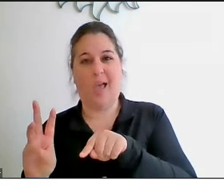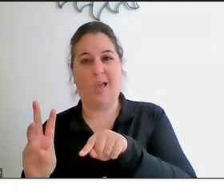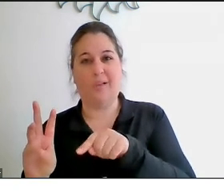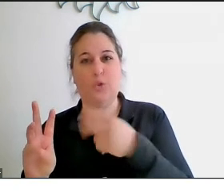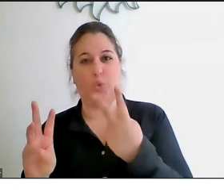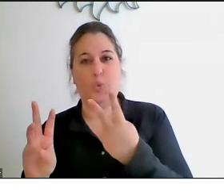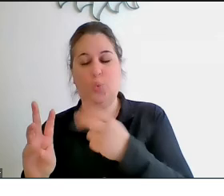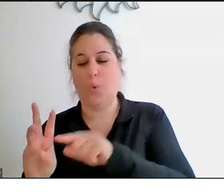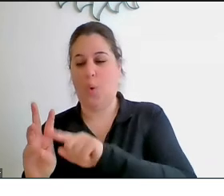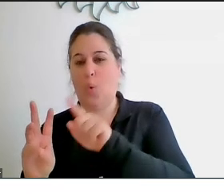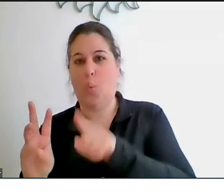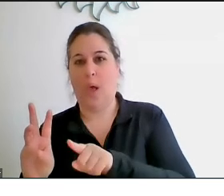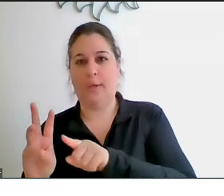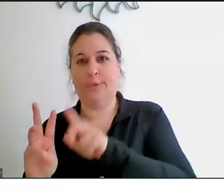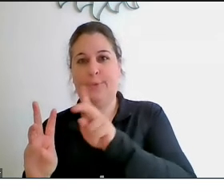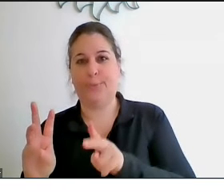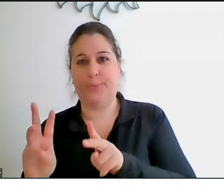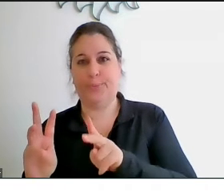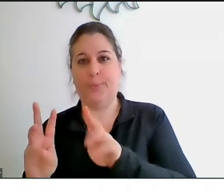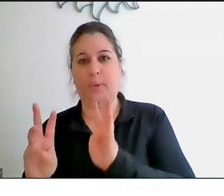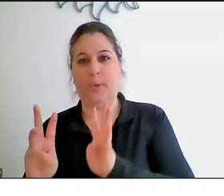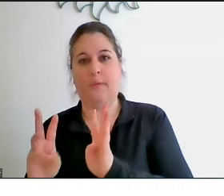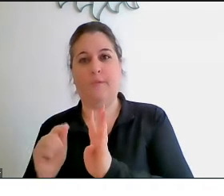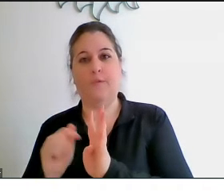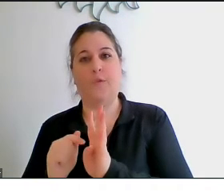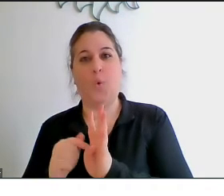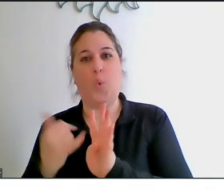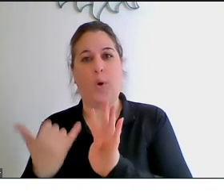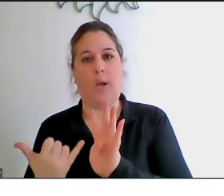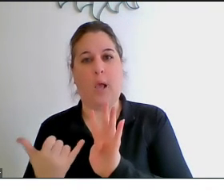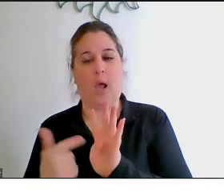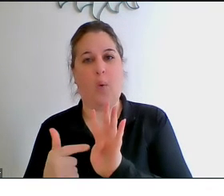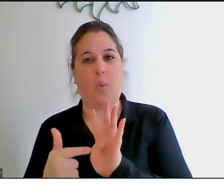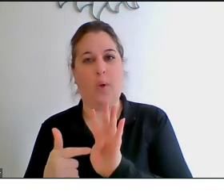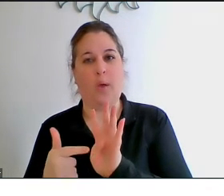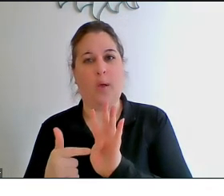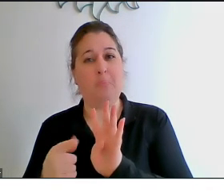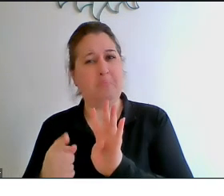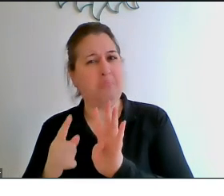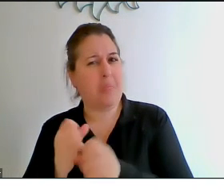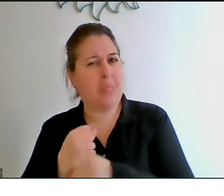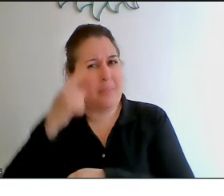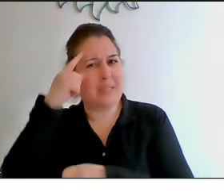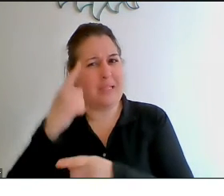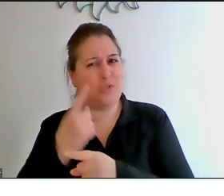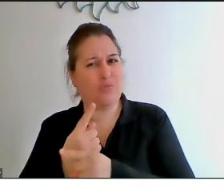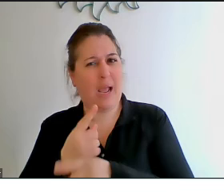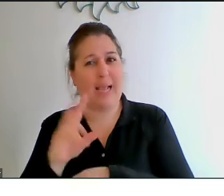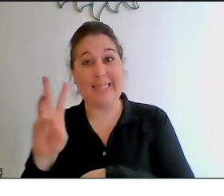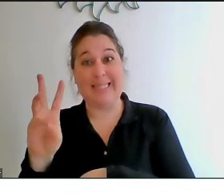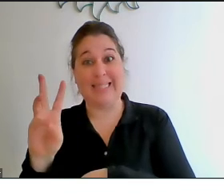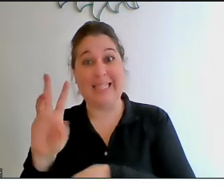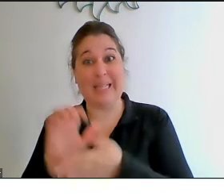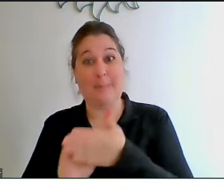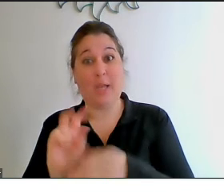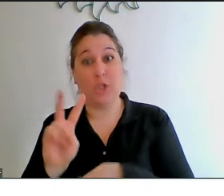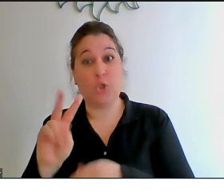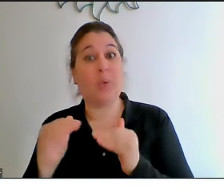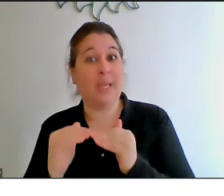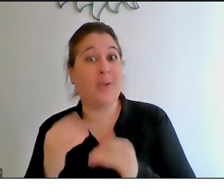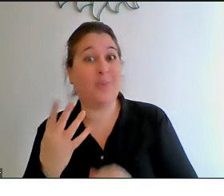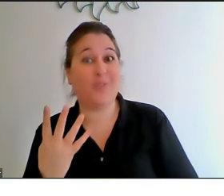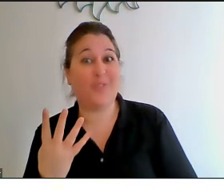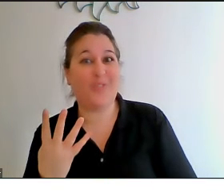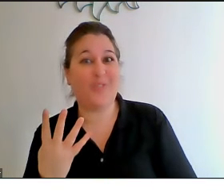can see, we land at 4. Makes sense because that's a positive 6. 6 minus 2 for backwards